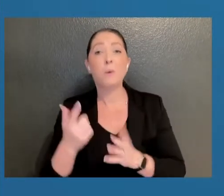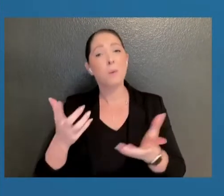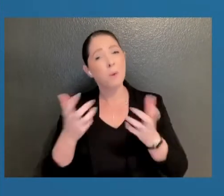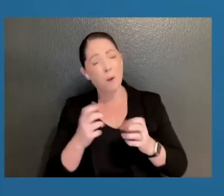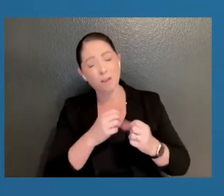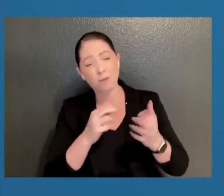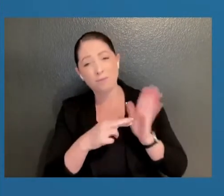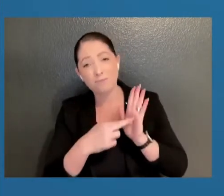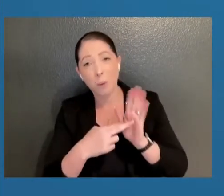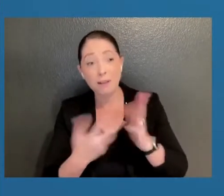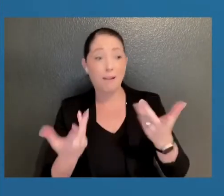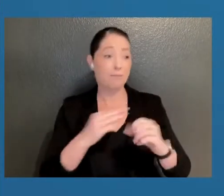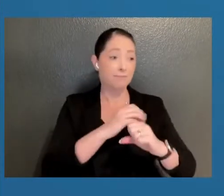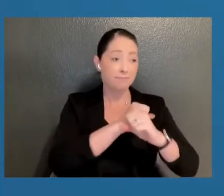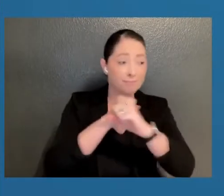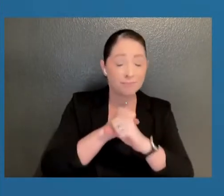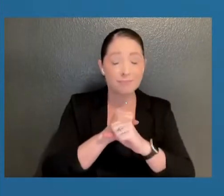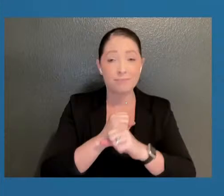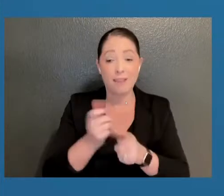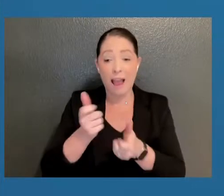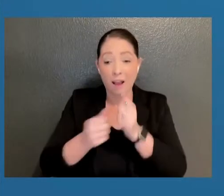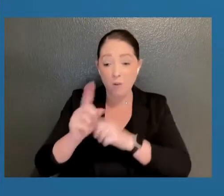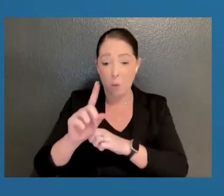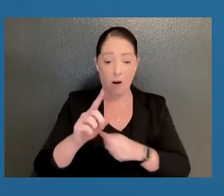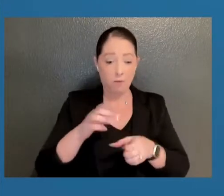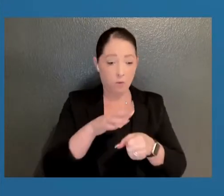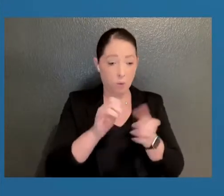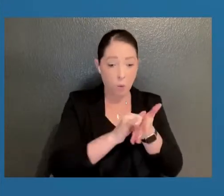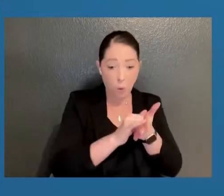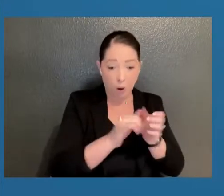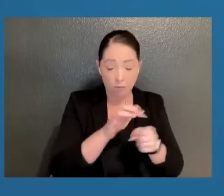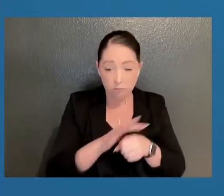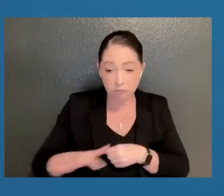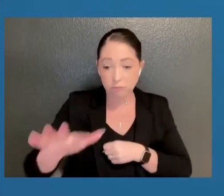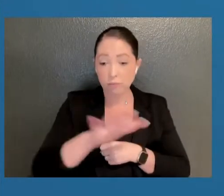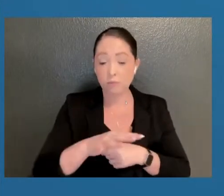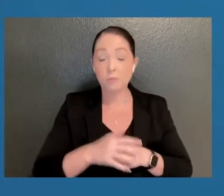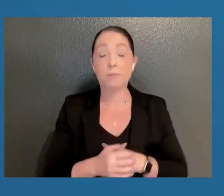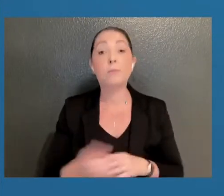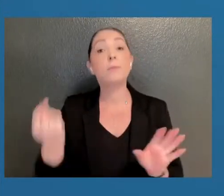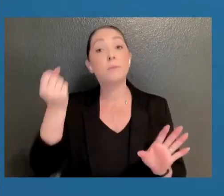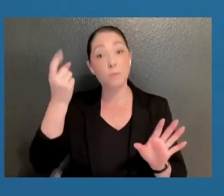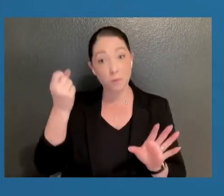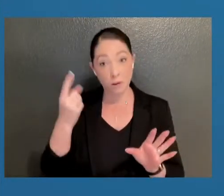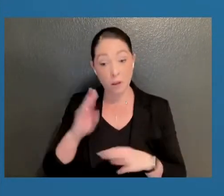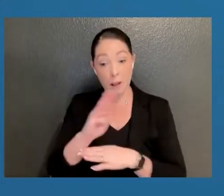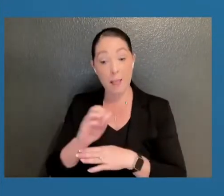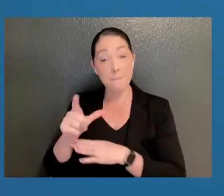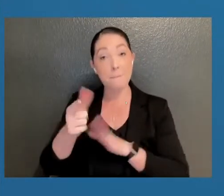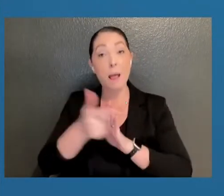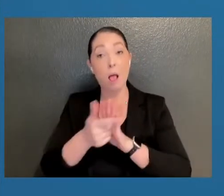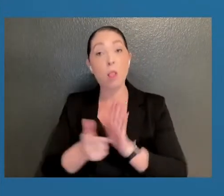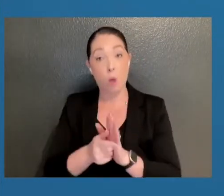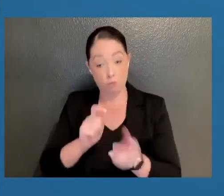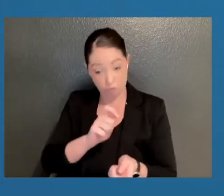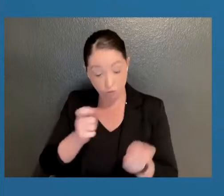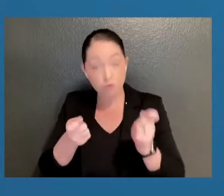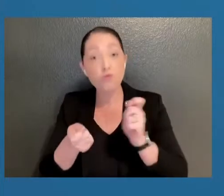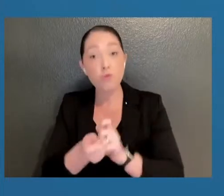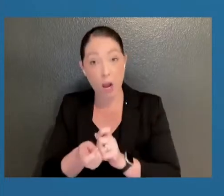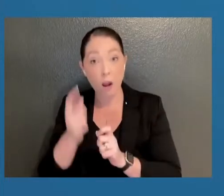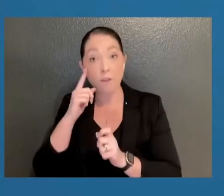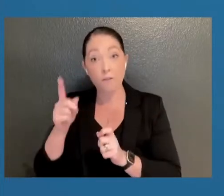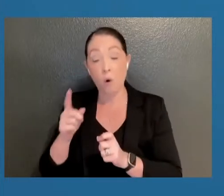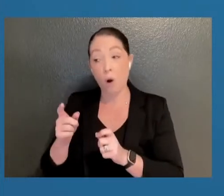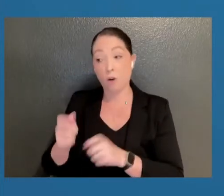York. And I'll also say this. We did change the bail laws to crack down on repeat offenders and restore judges'